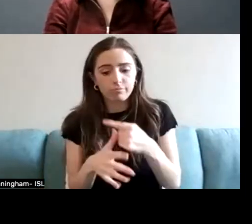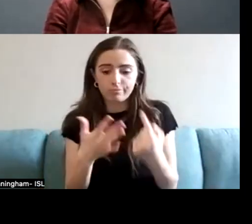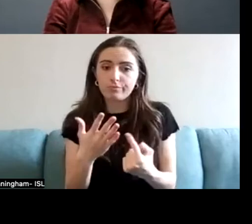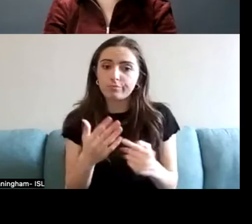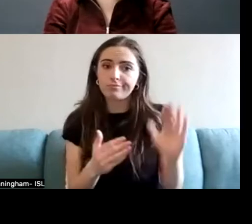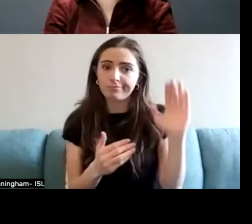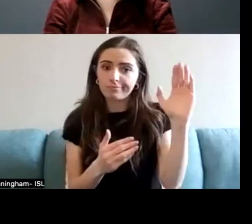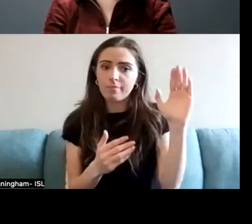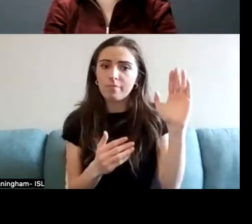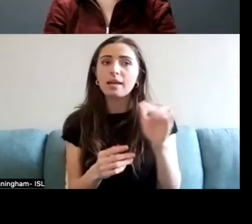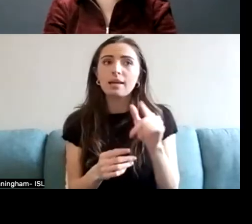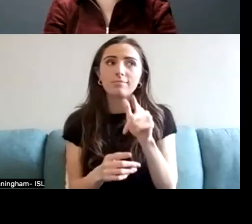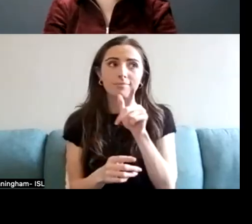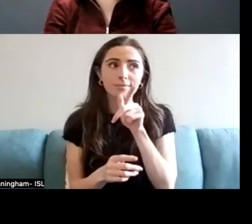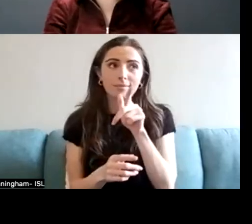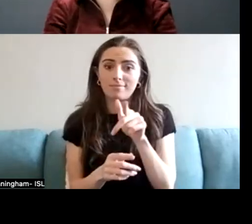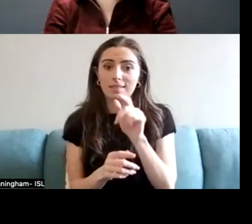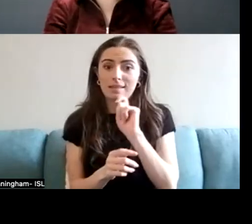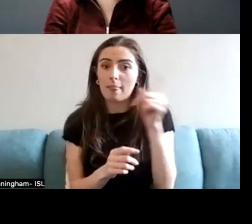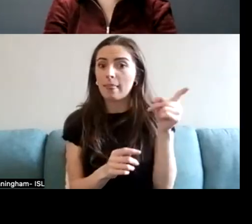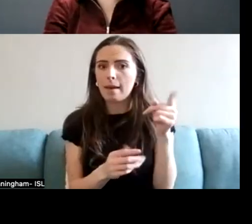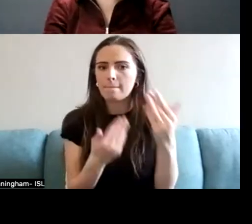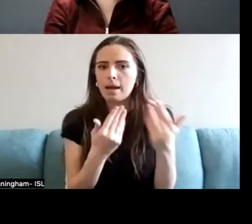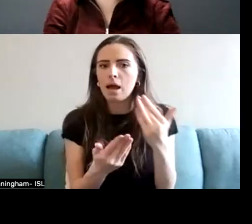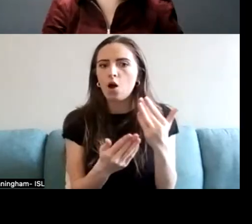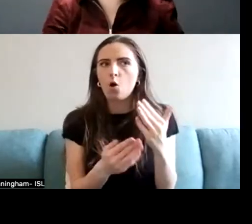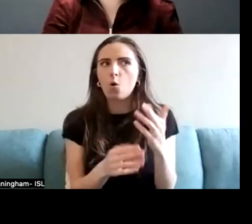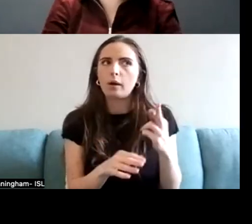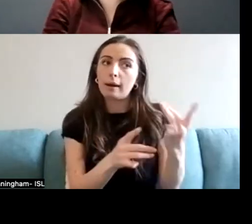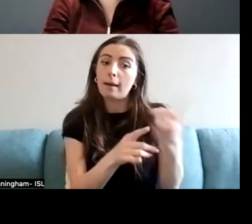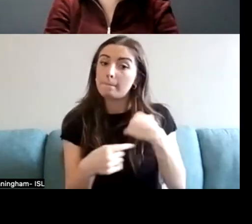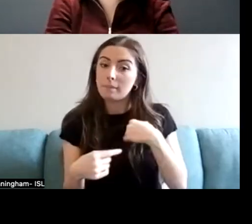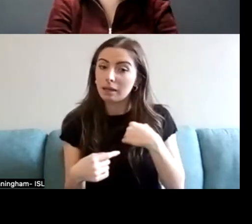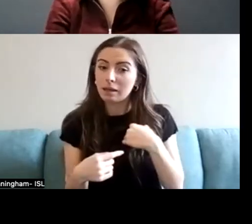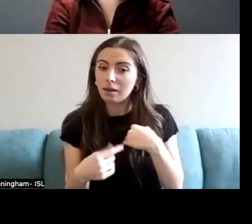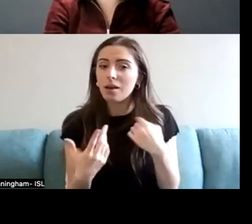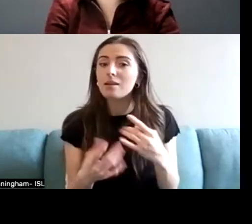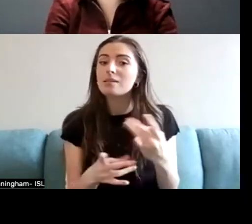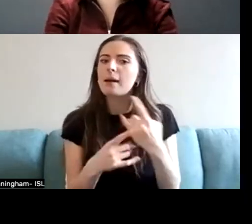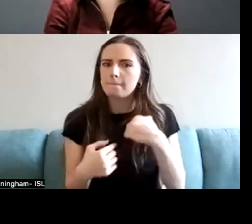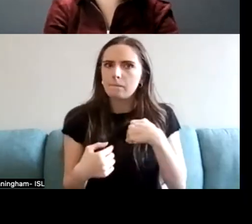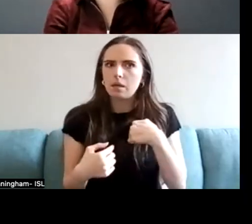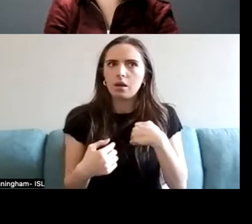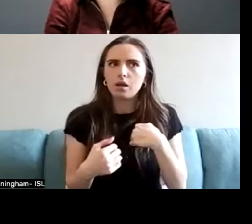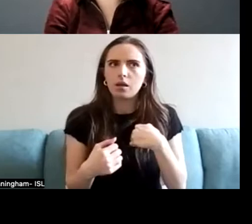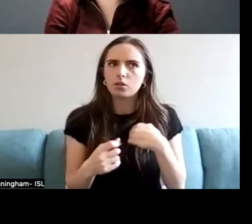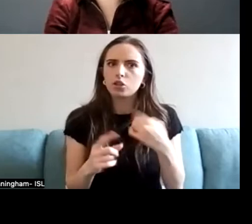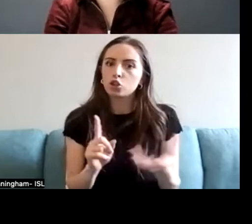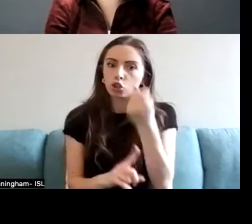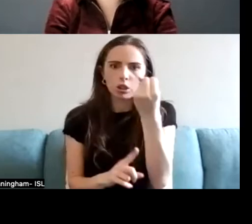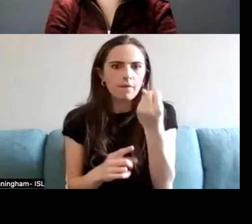me, just makes things so much better, and that helps me work to my full potential.